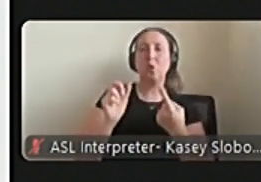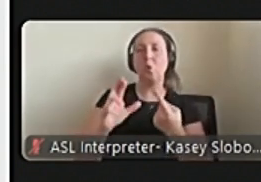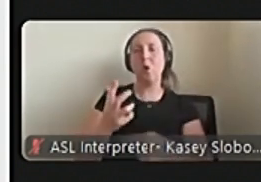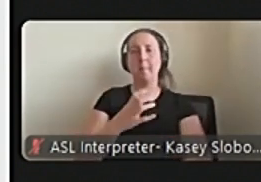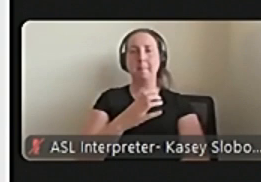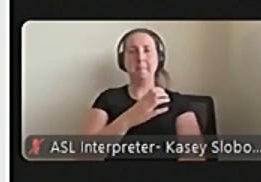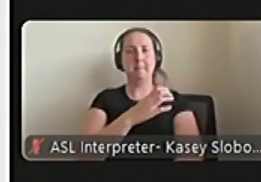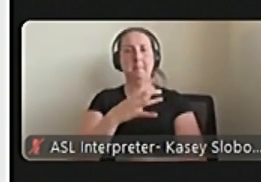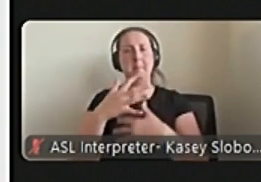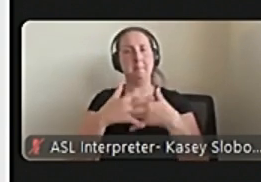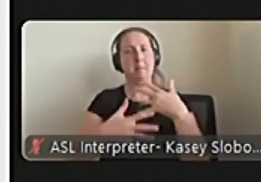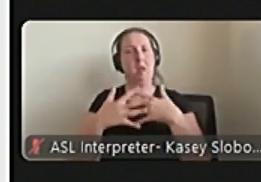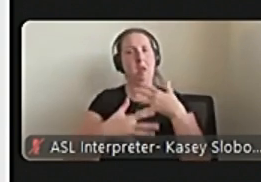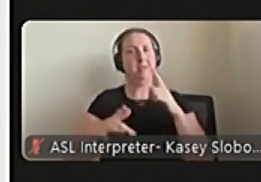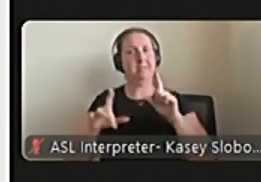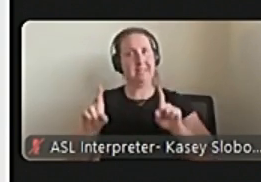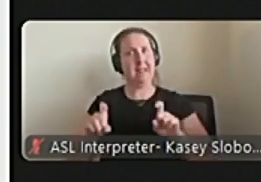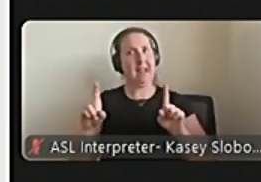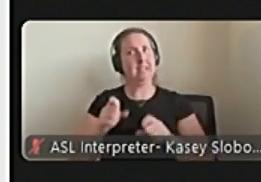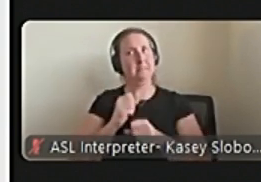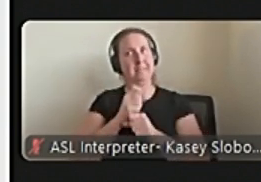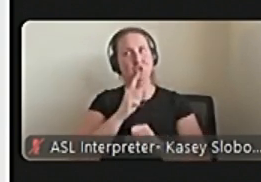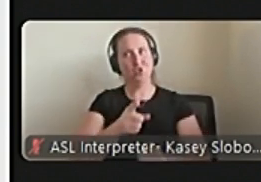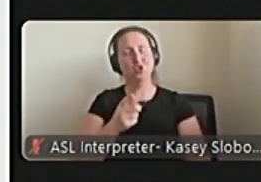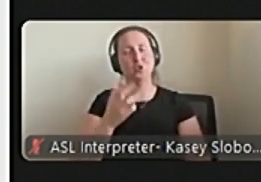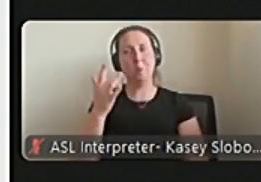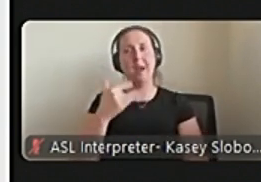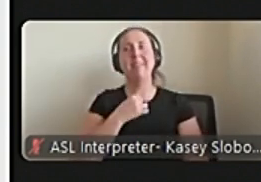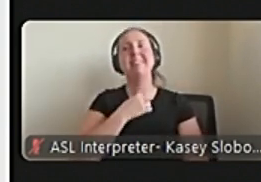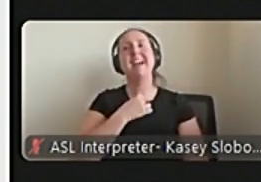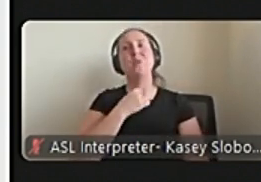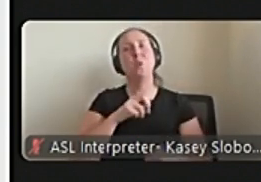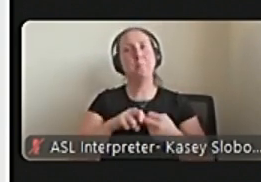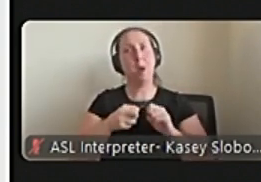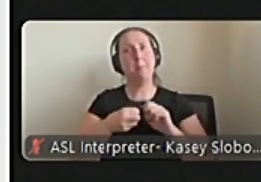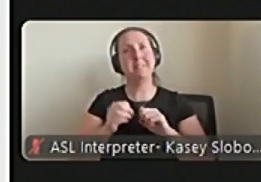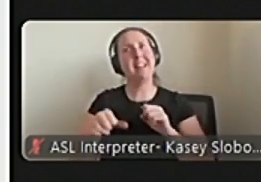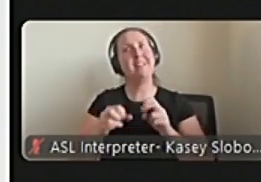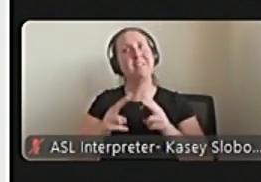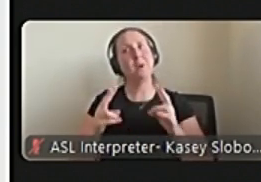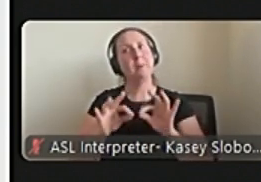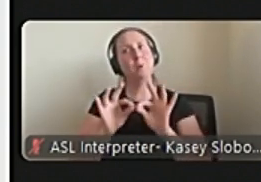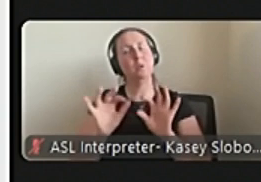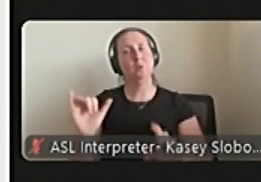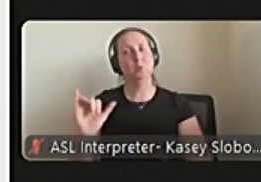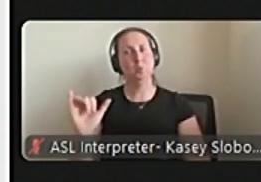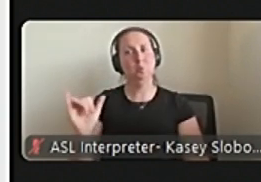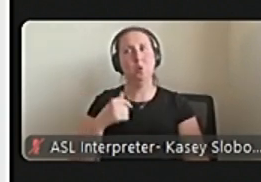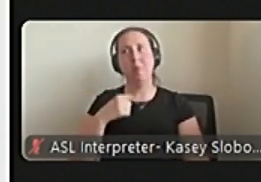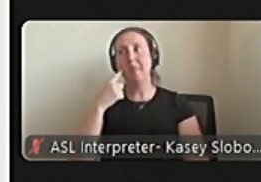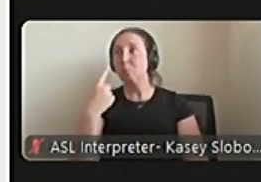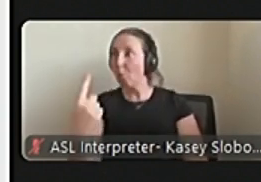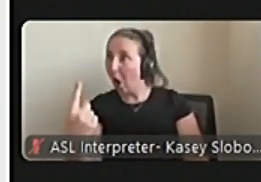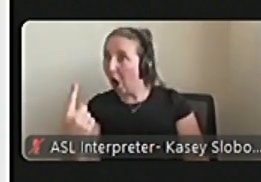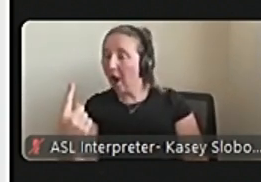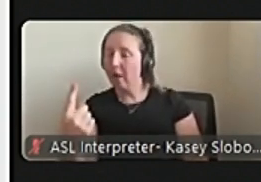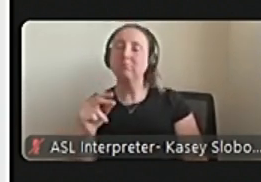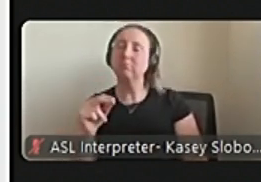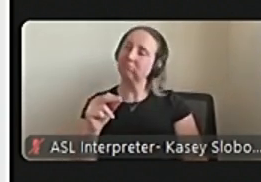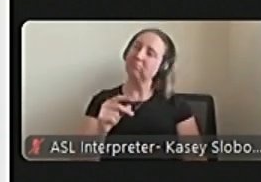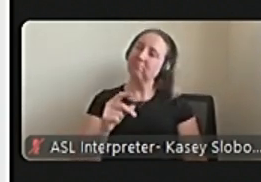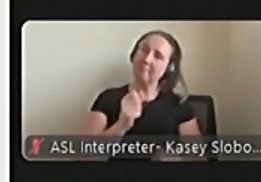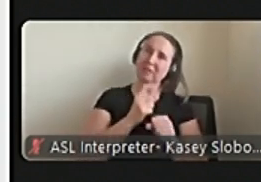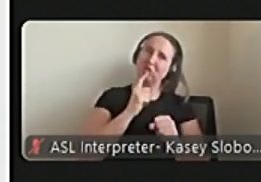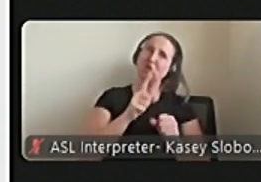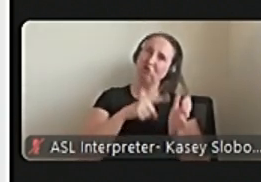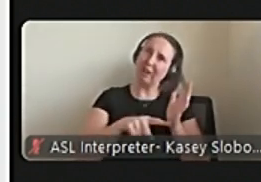a history of, you know, thyroid issues, that's important to me as well. Safety is going to be something that